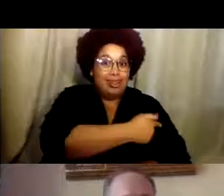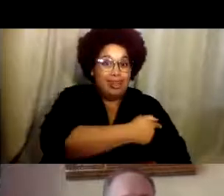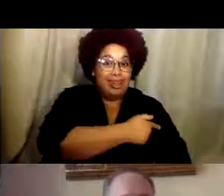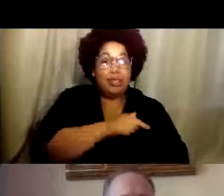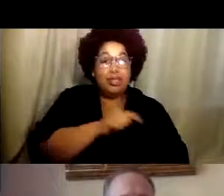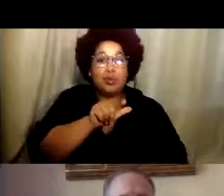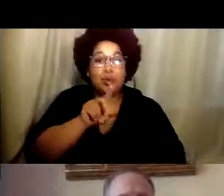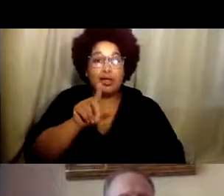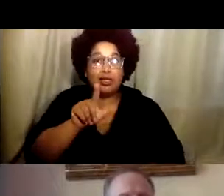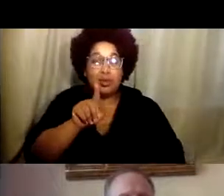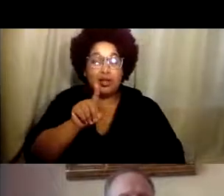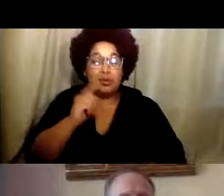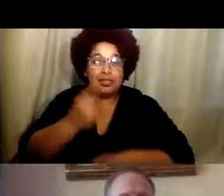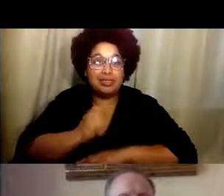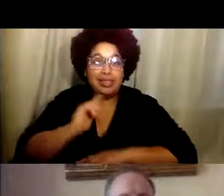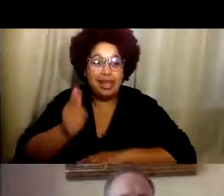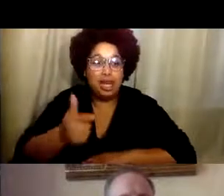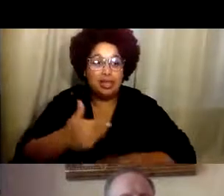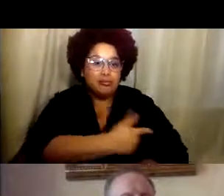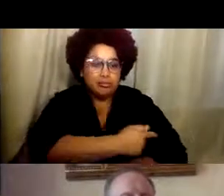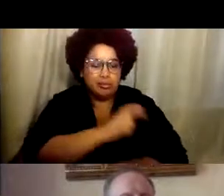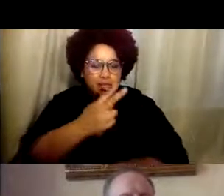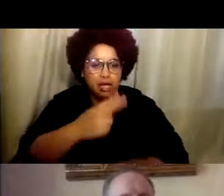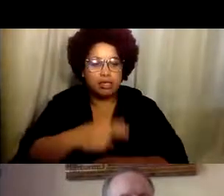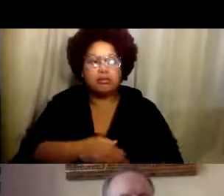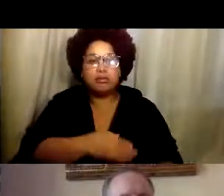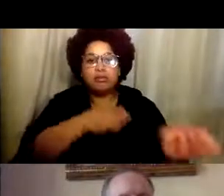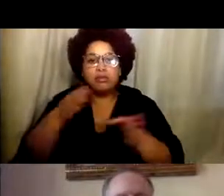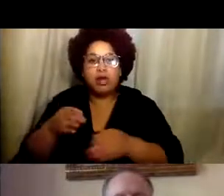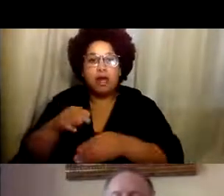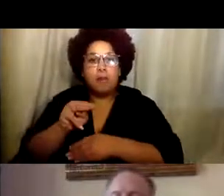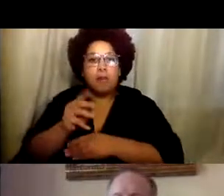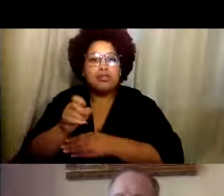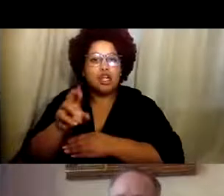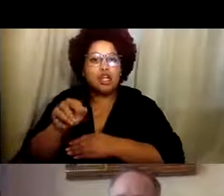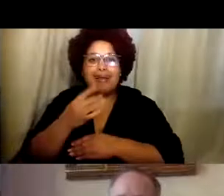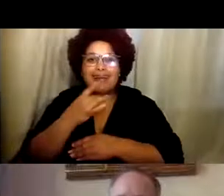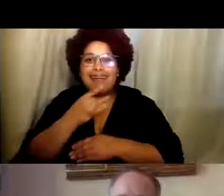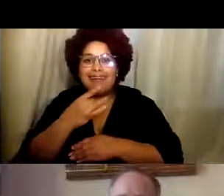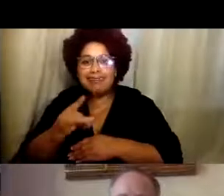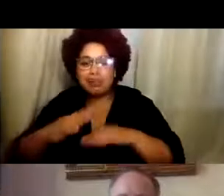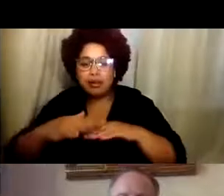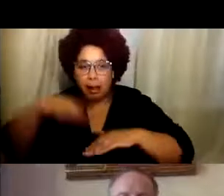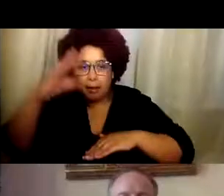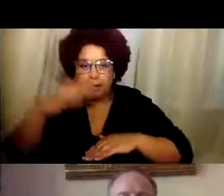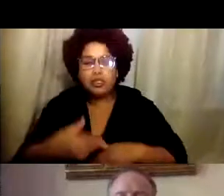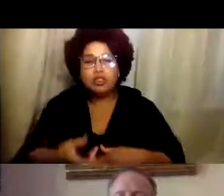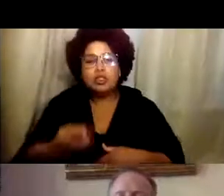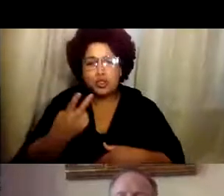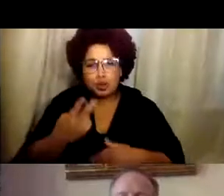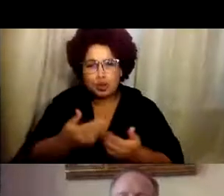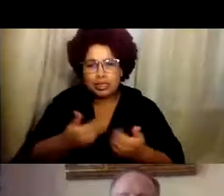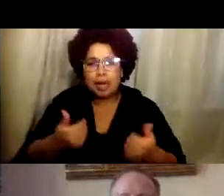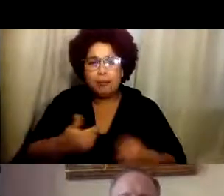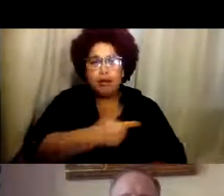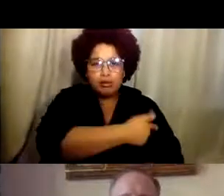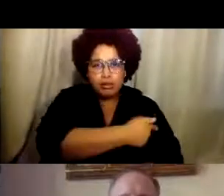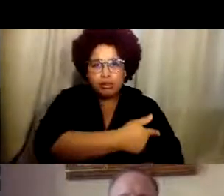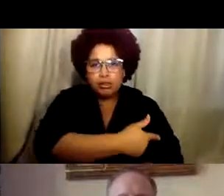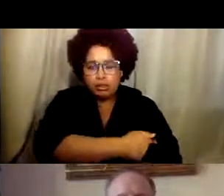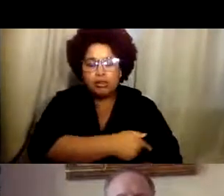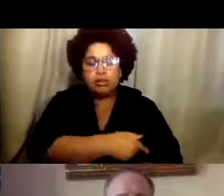Moderna, which is approved for people 18 years and older, also involved 2 doses and is given 28 days